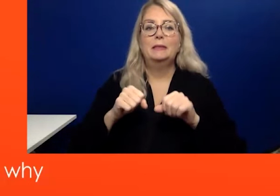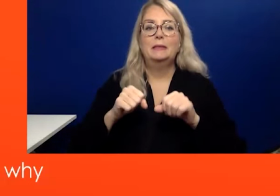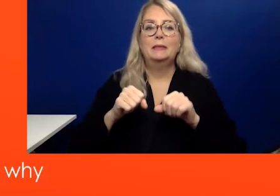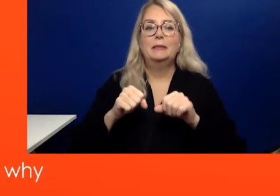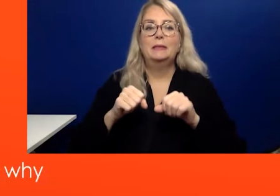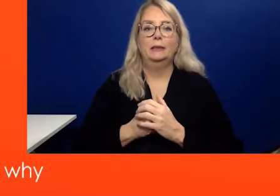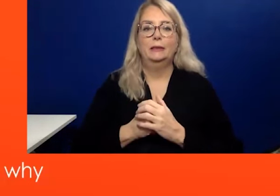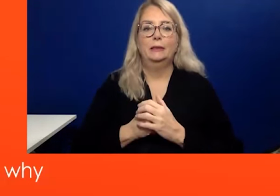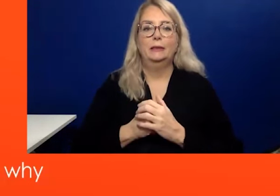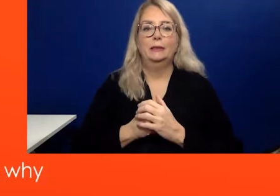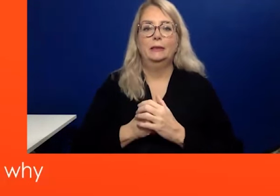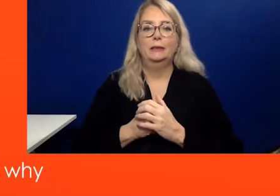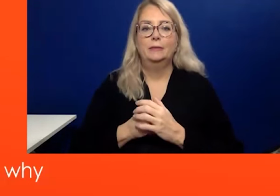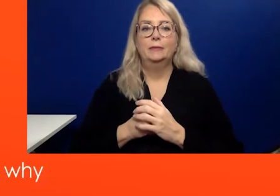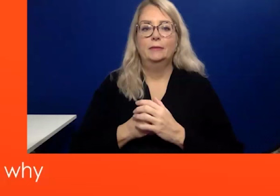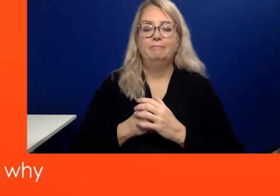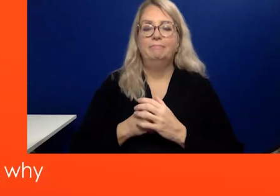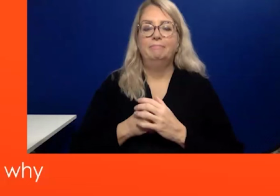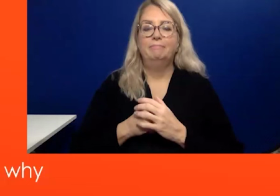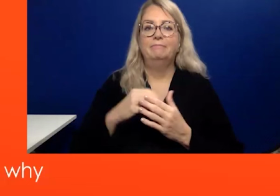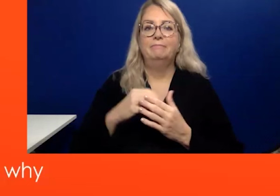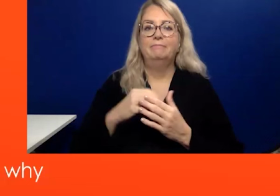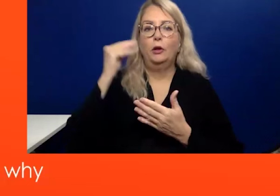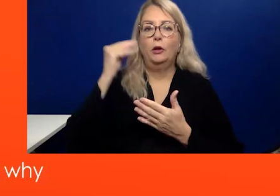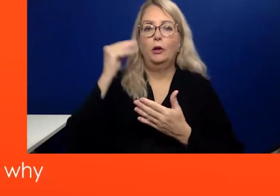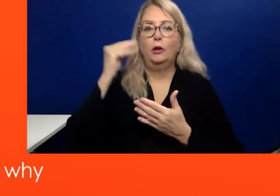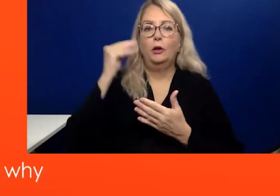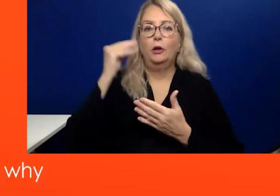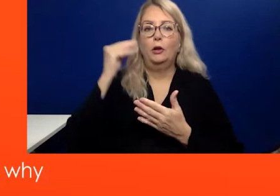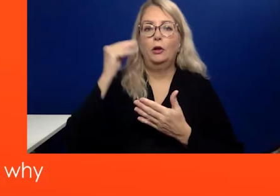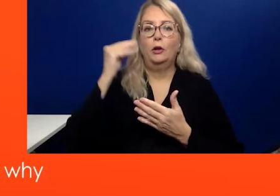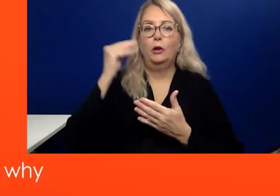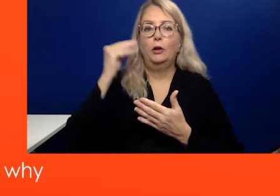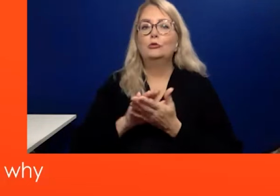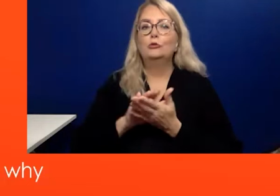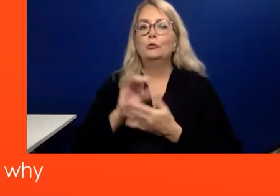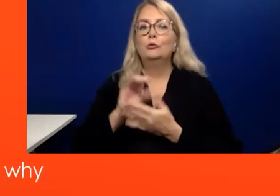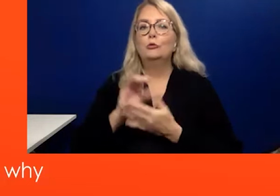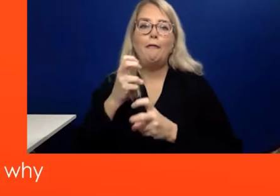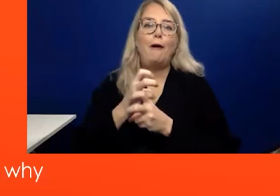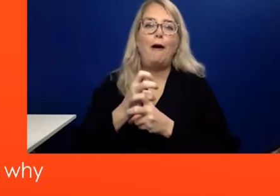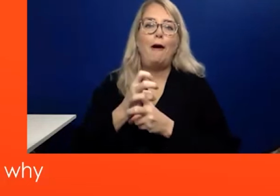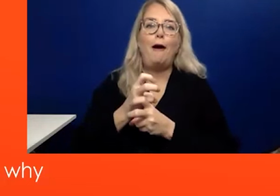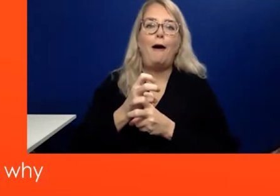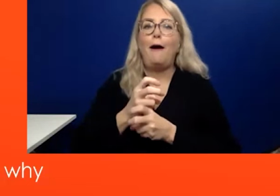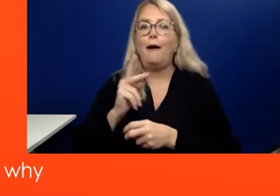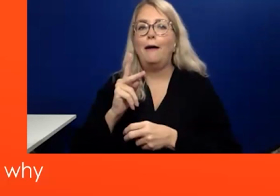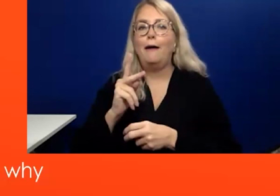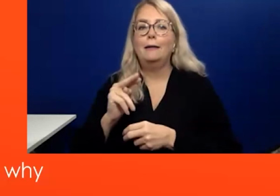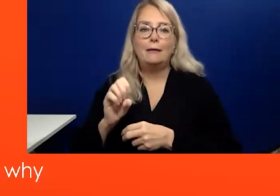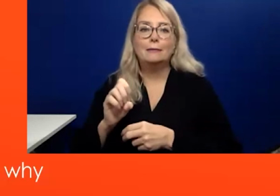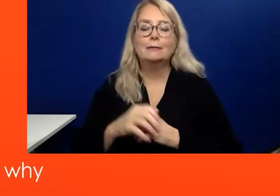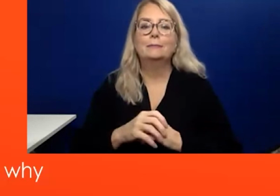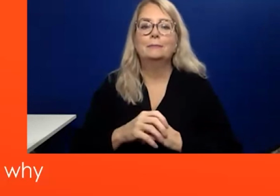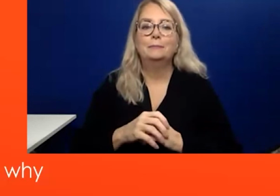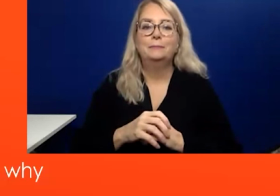of hard knocks softens resistance to change over time. Hey, I can do this. So if